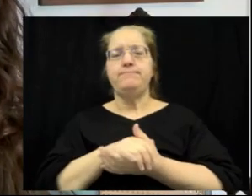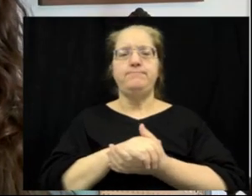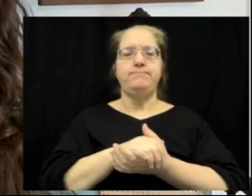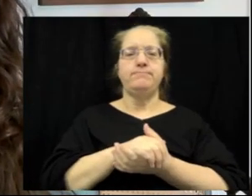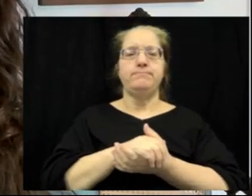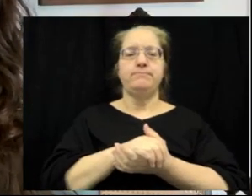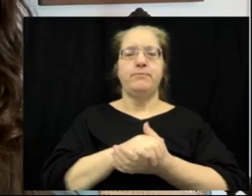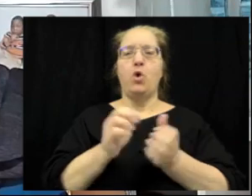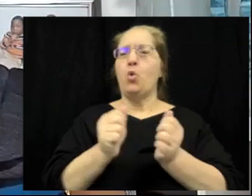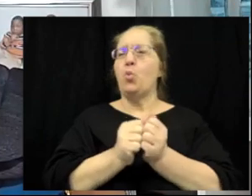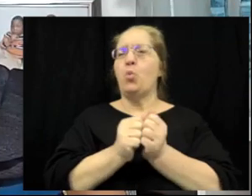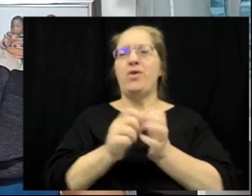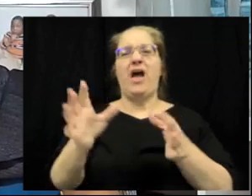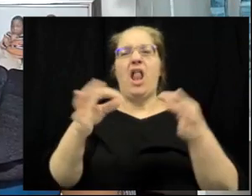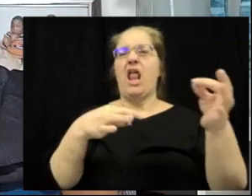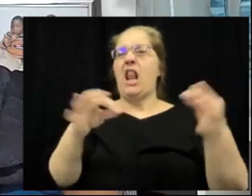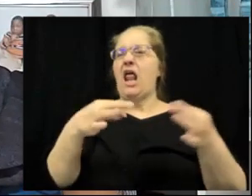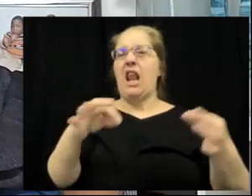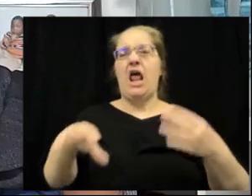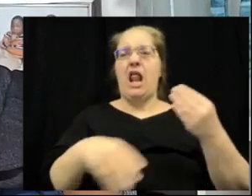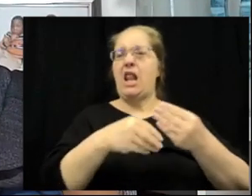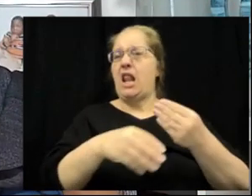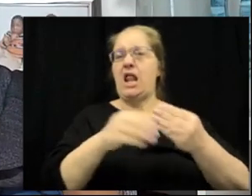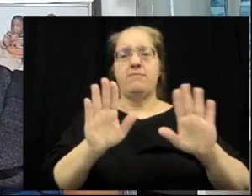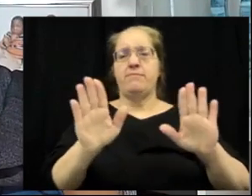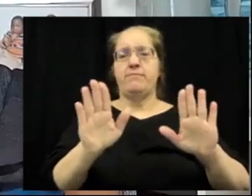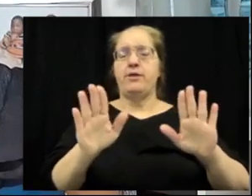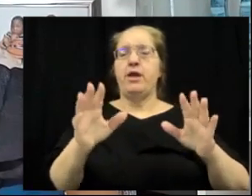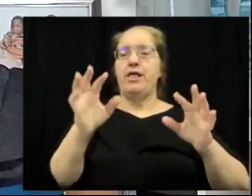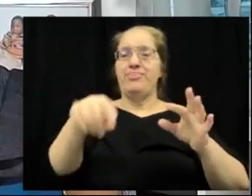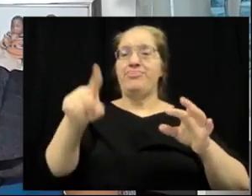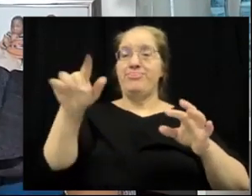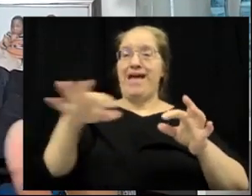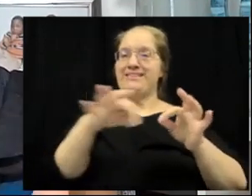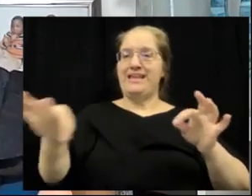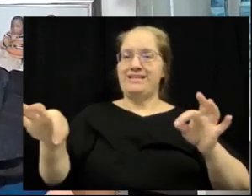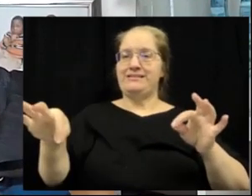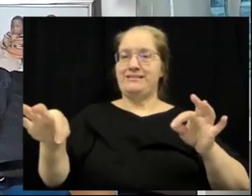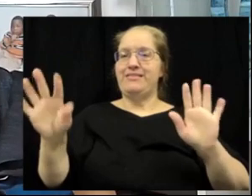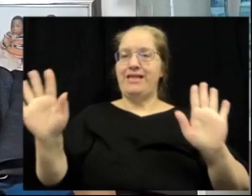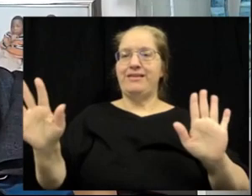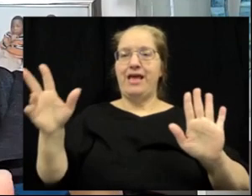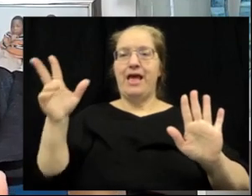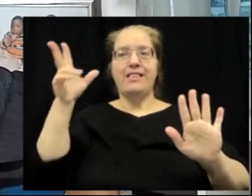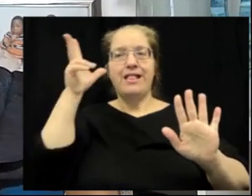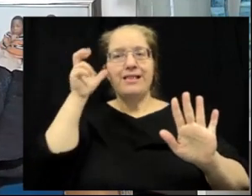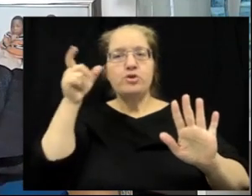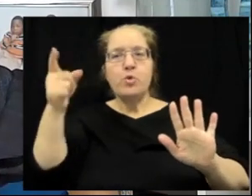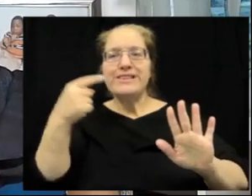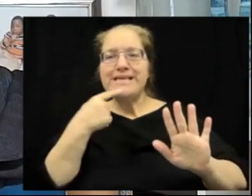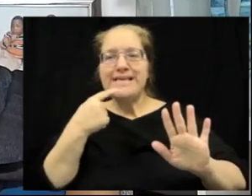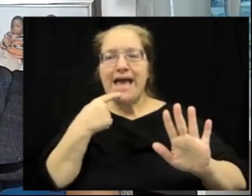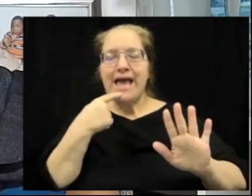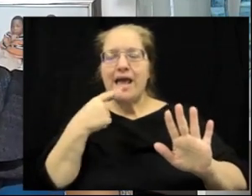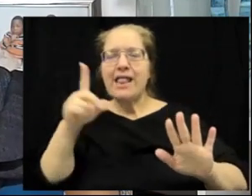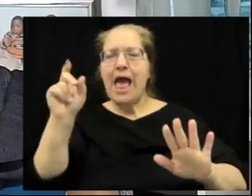Without a whole bunch of explanation, just start there. And then listen to what they say, and then ask them,